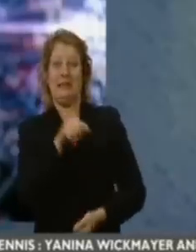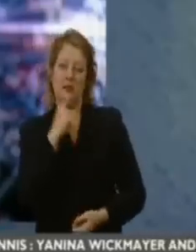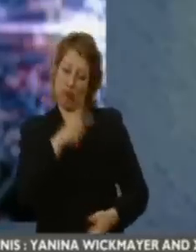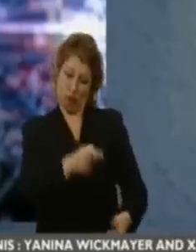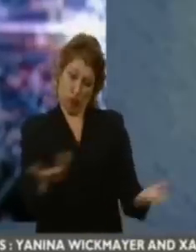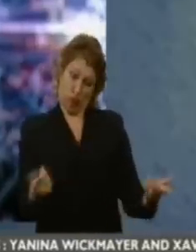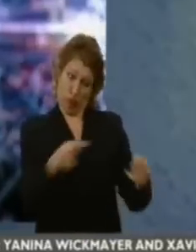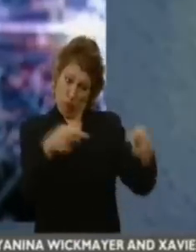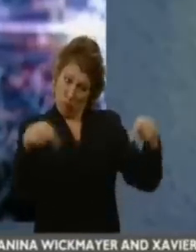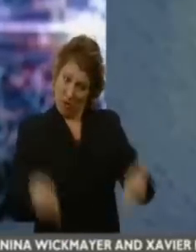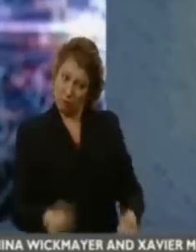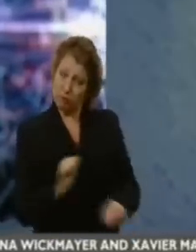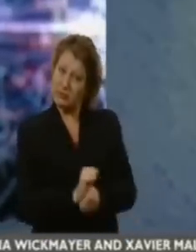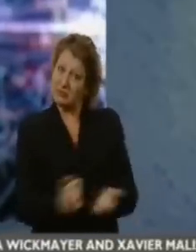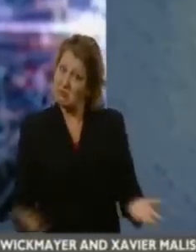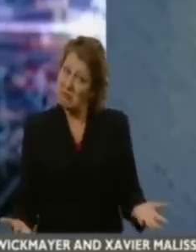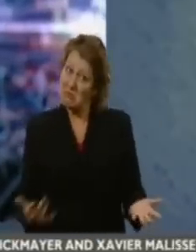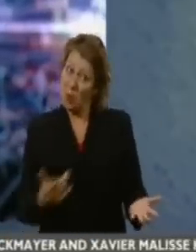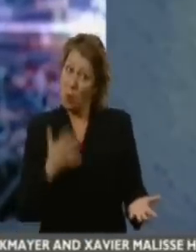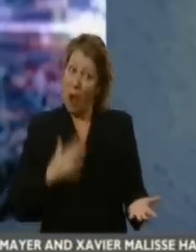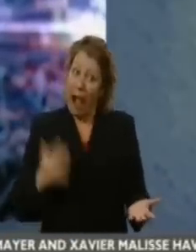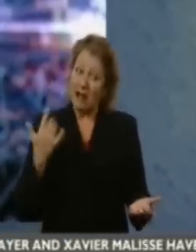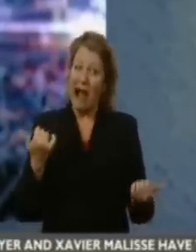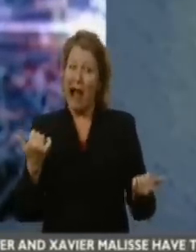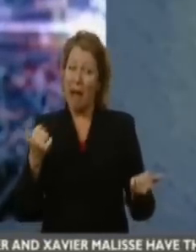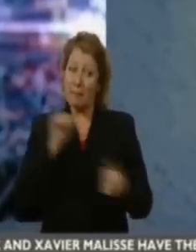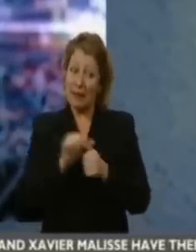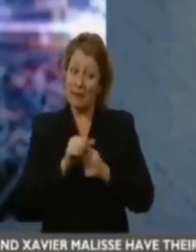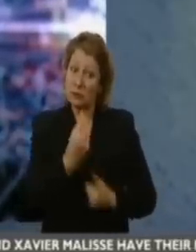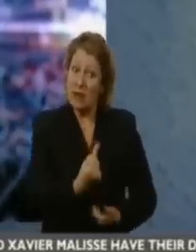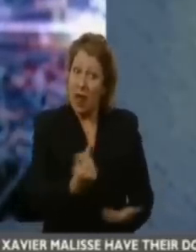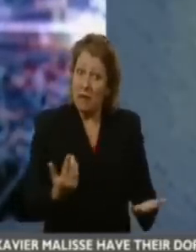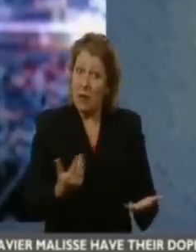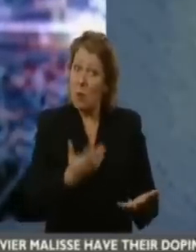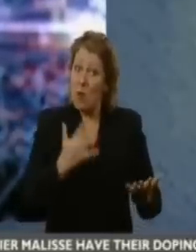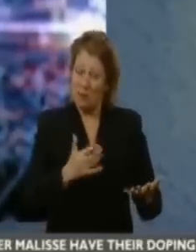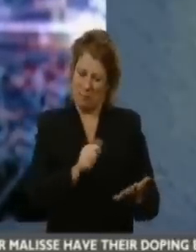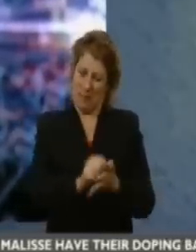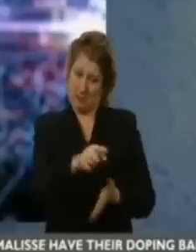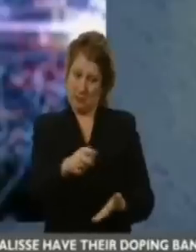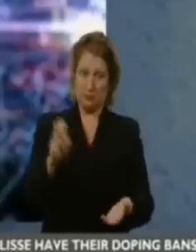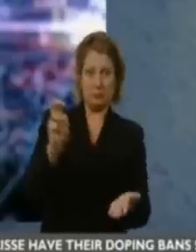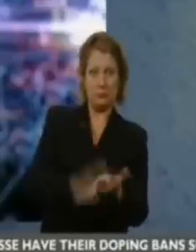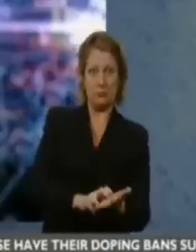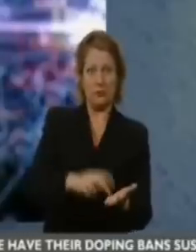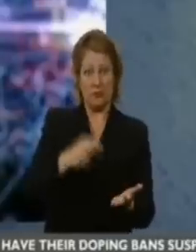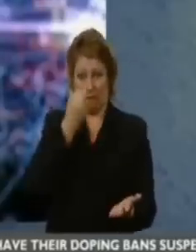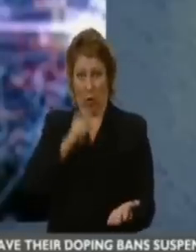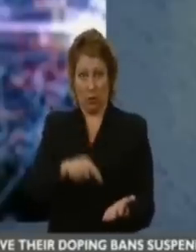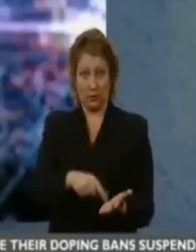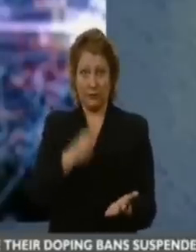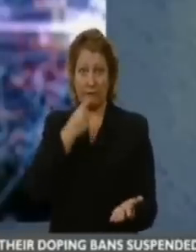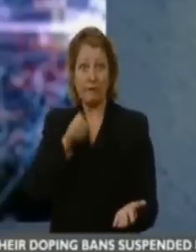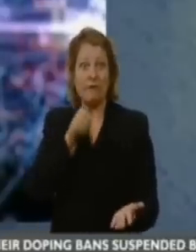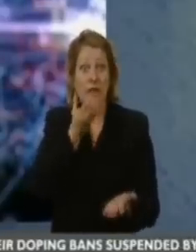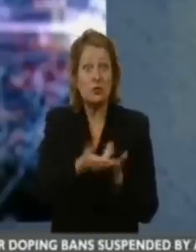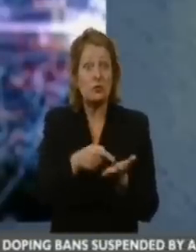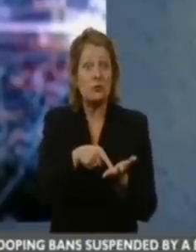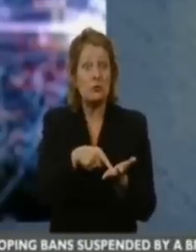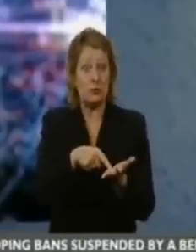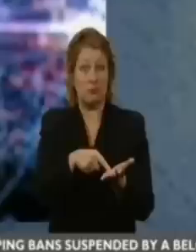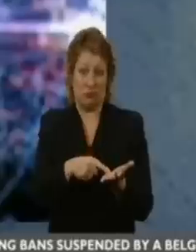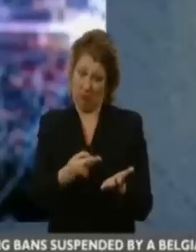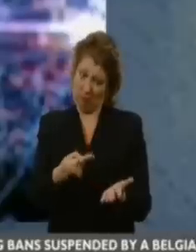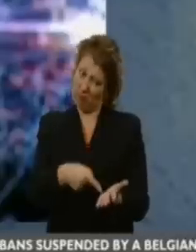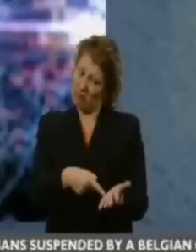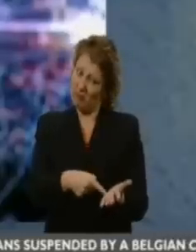here you are in prison. You can make life easy for yourself. Just sign the following false confession, confessing that you were involved